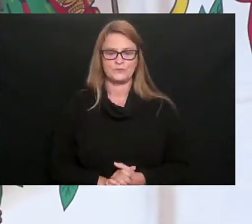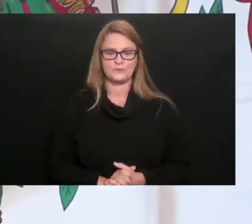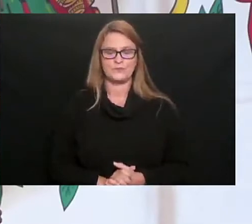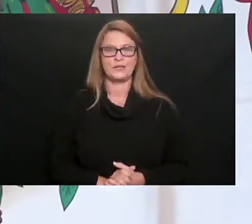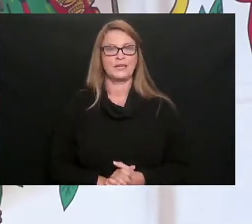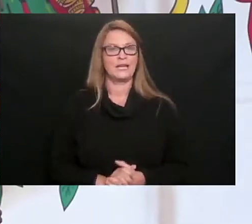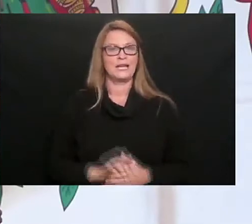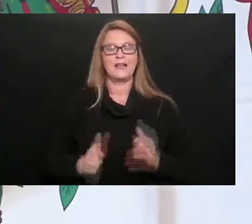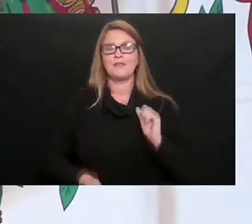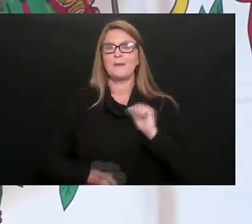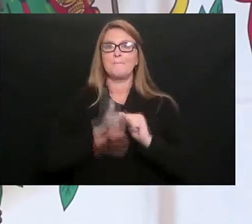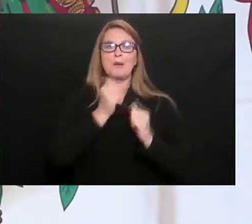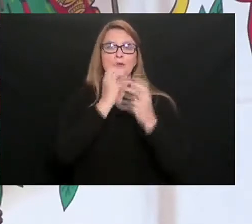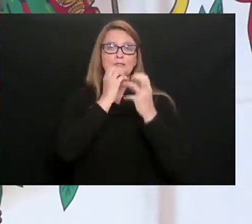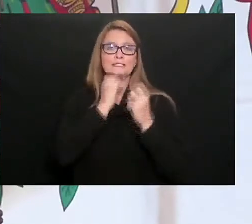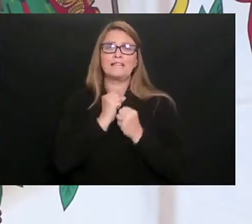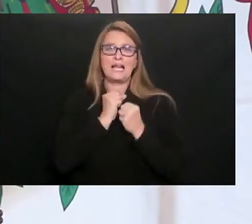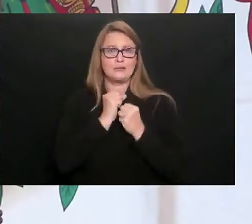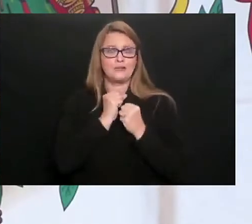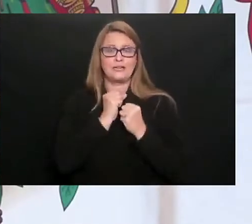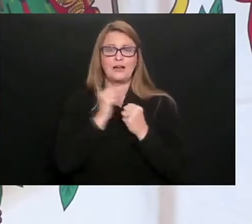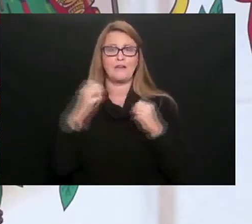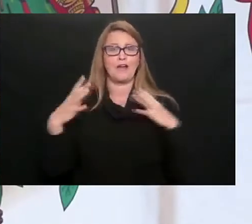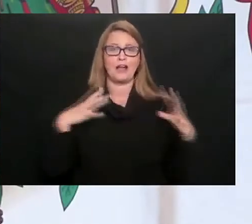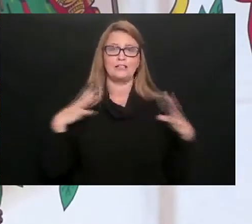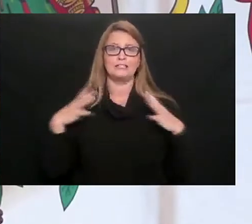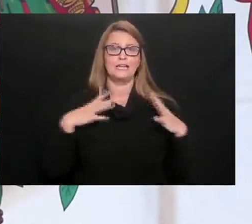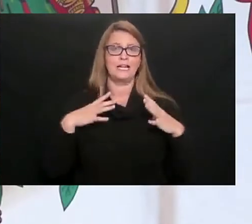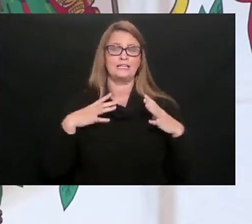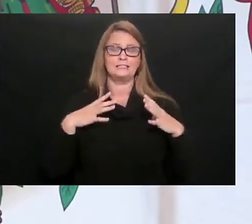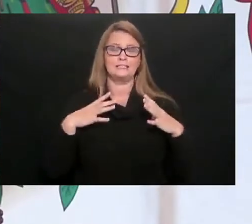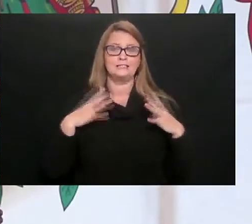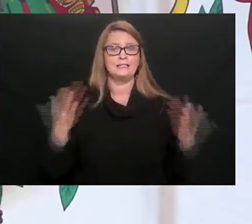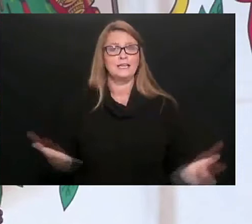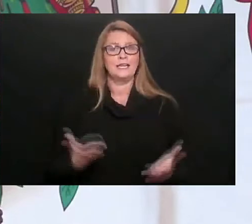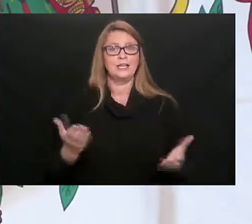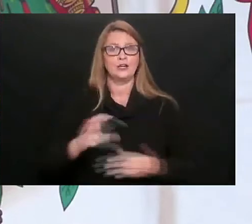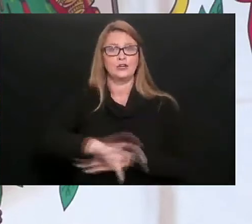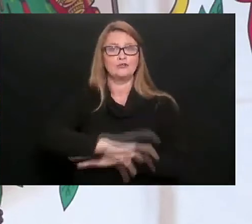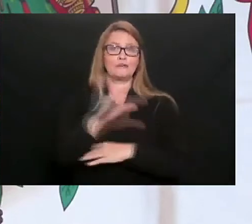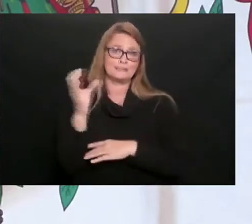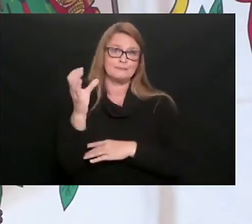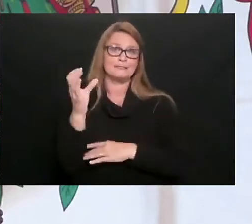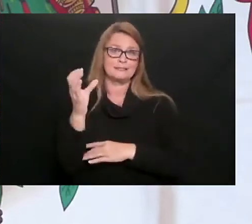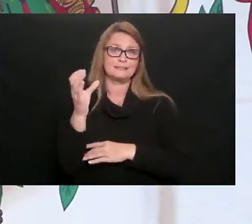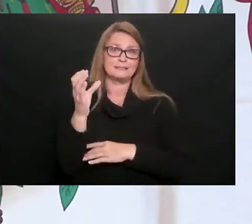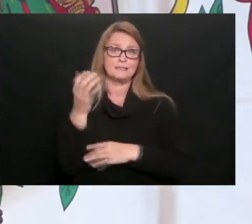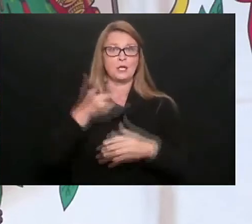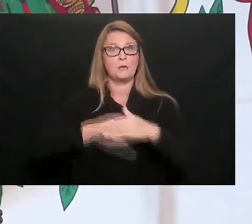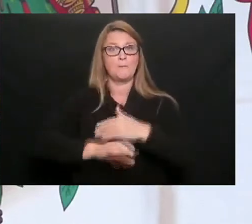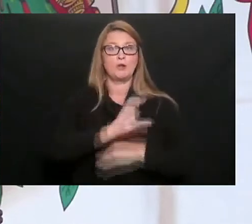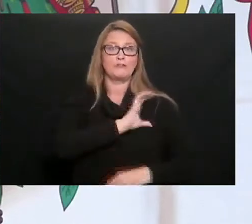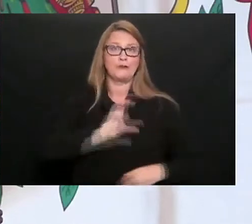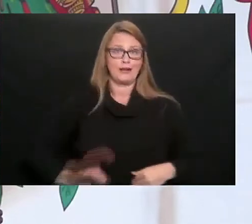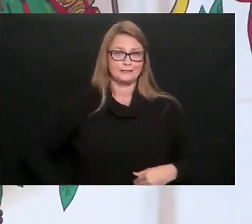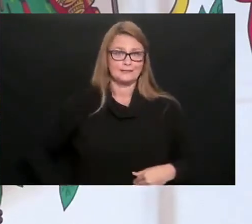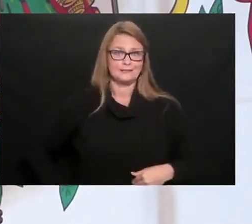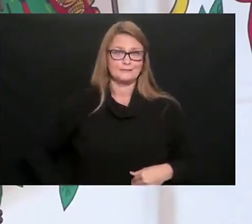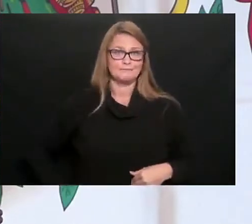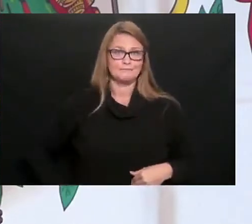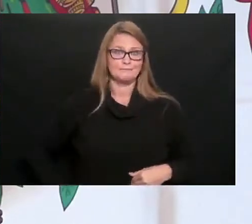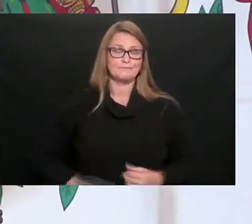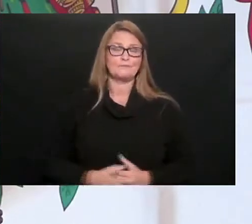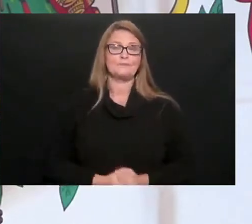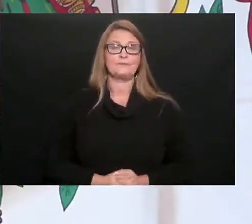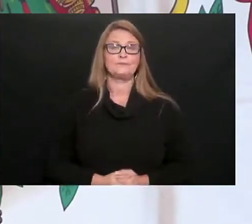most sacred of all of our holidays is right here at us, Christmas. Christmas, the birth of Christ.